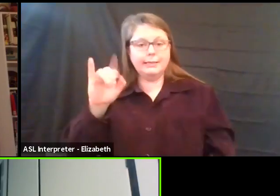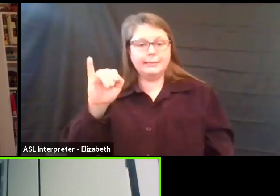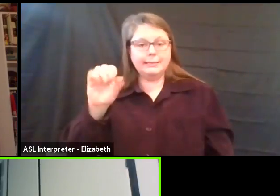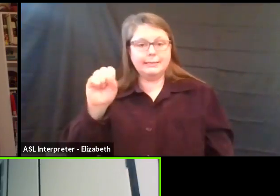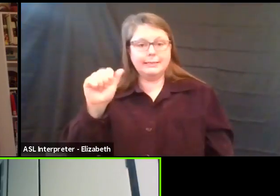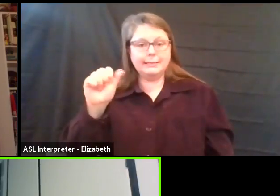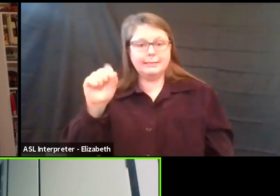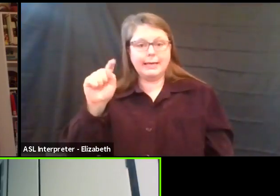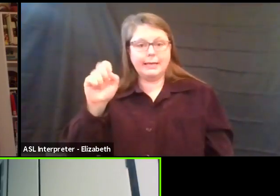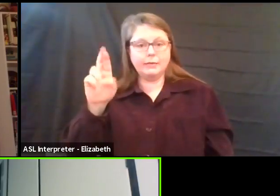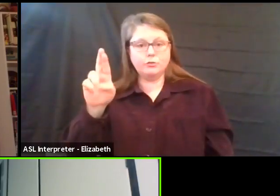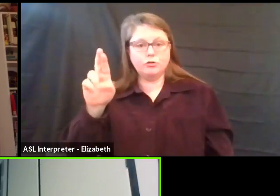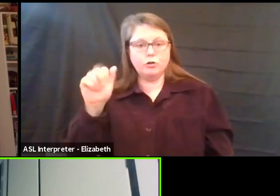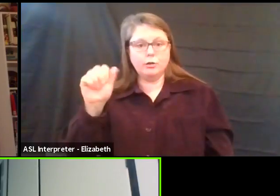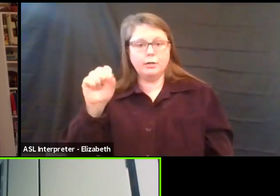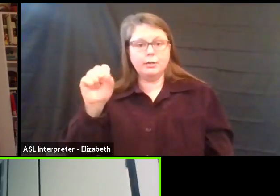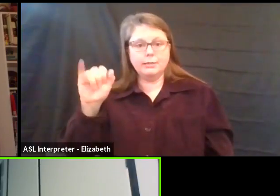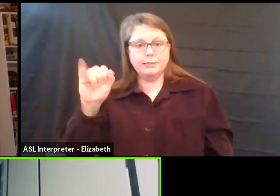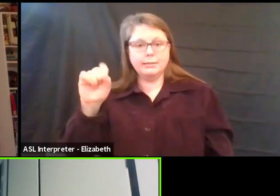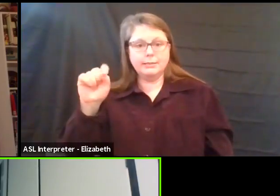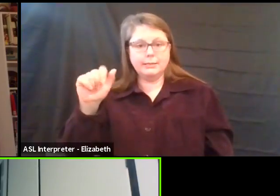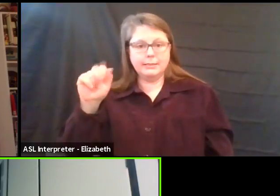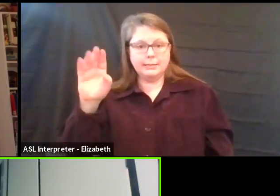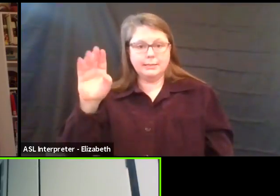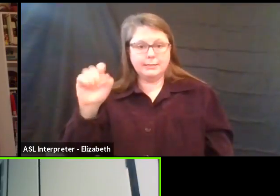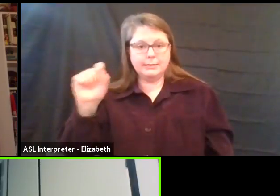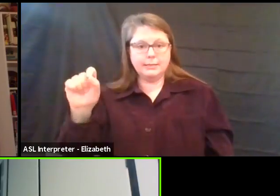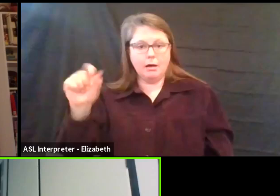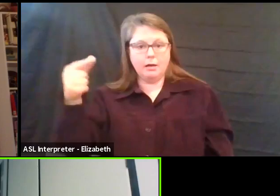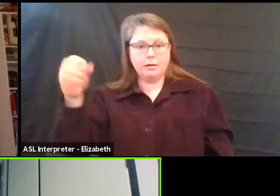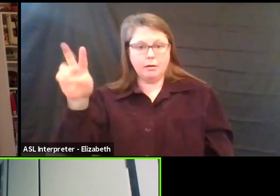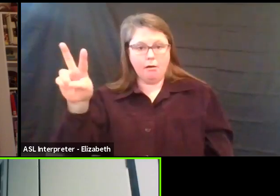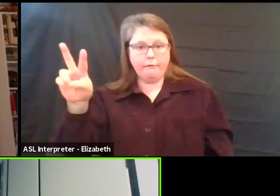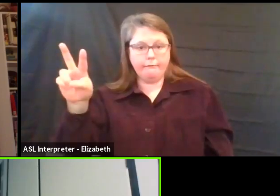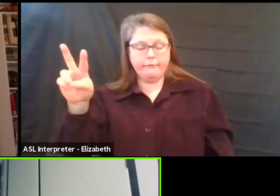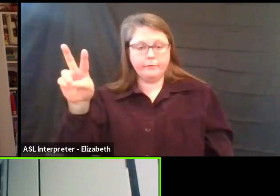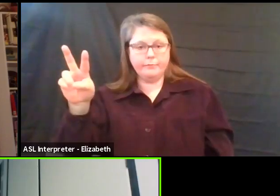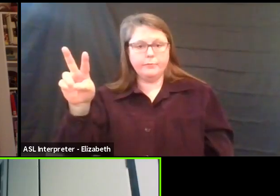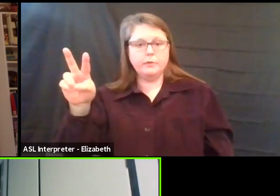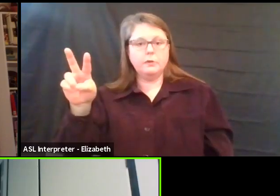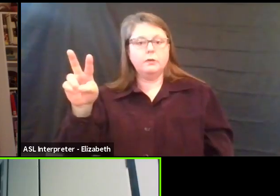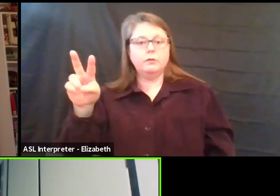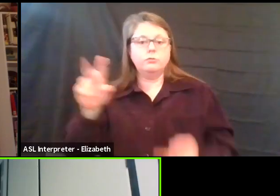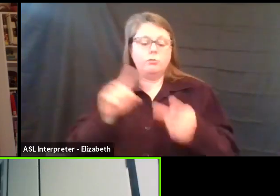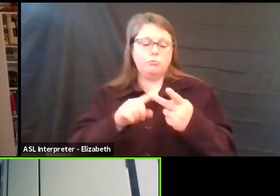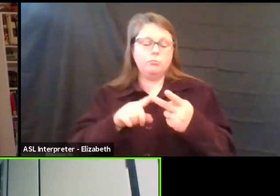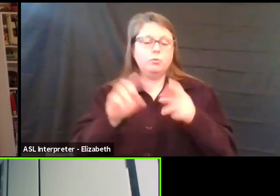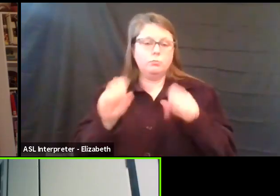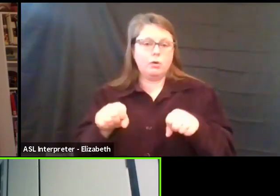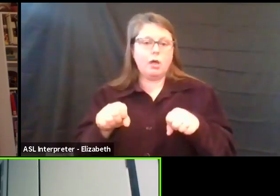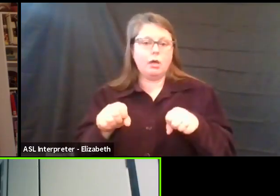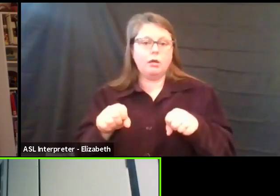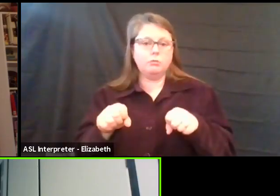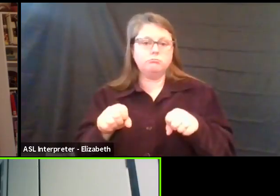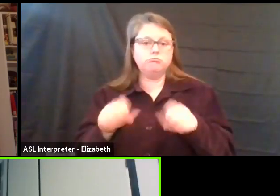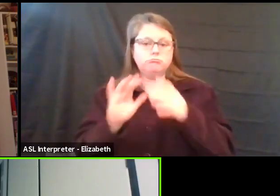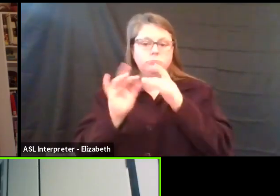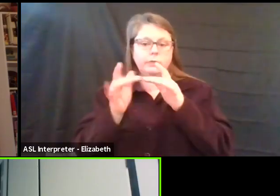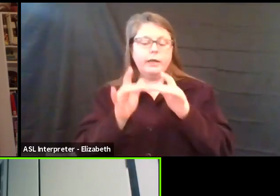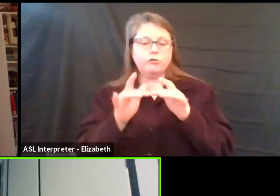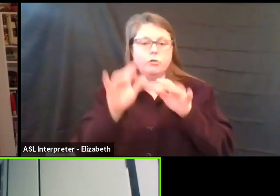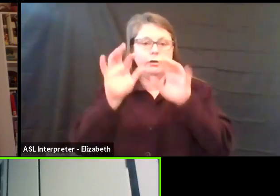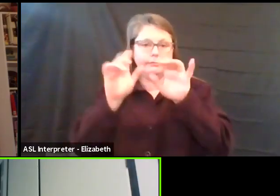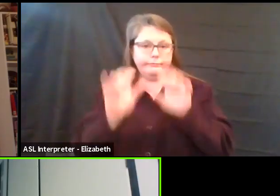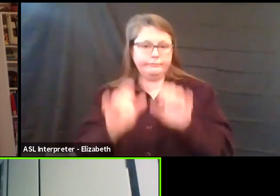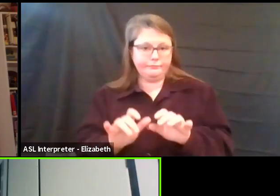disasterassistance.gov if you have that capability. And there's an electronic version that you can fill out. And while you're there, you can